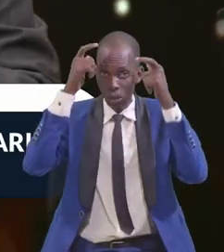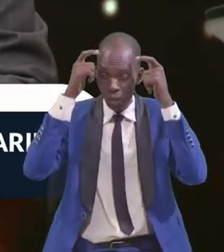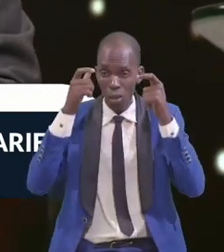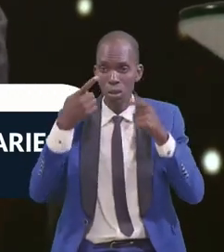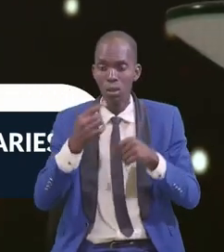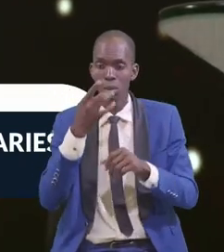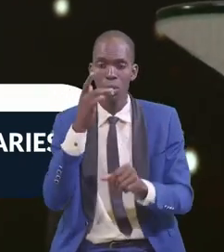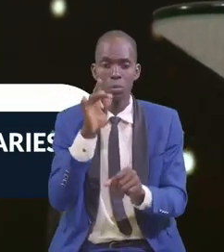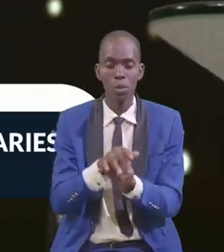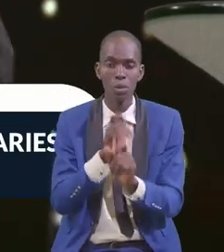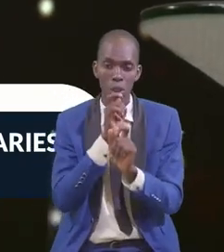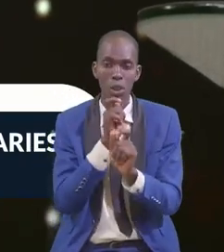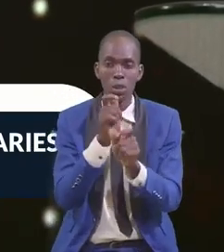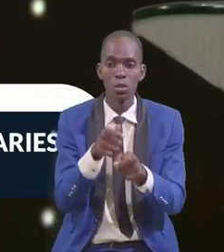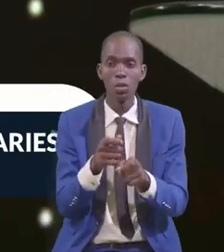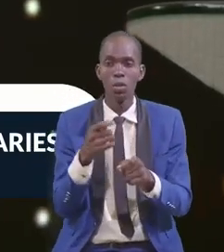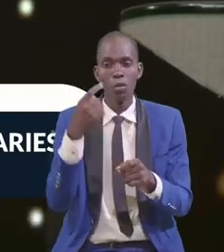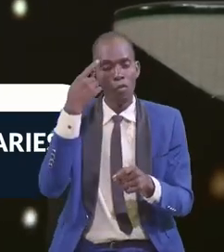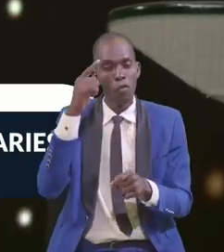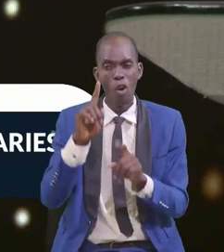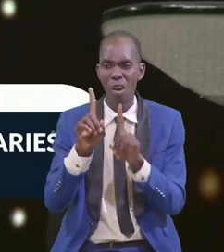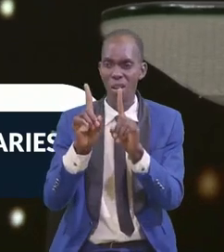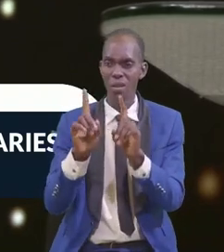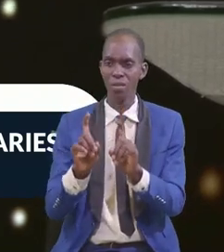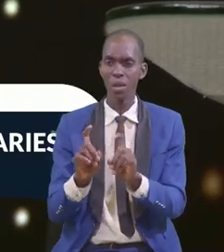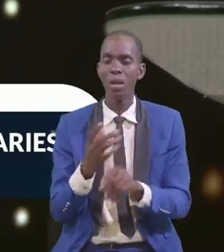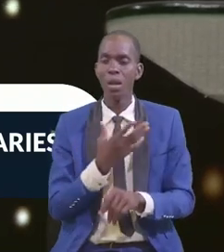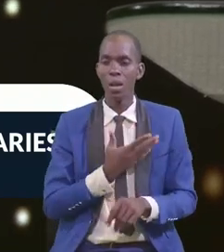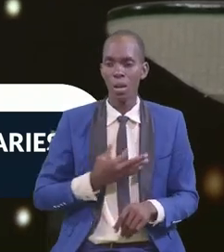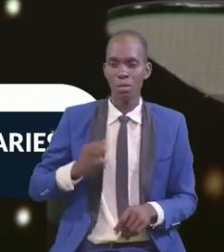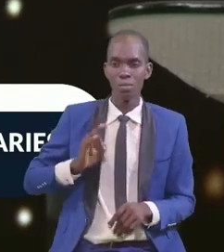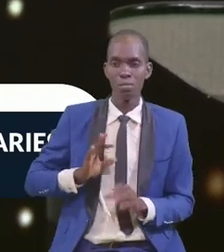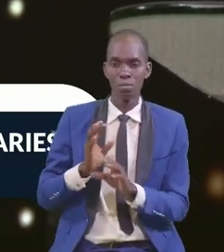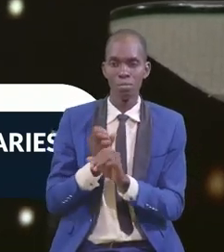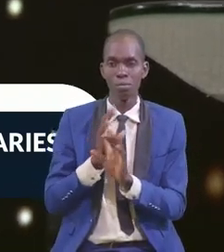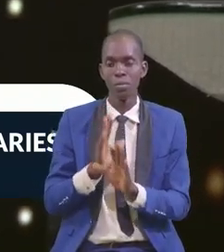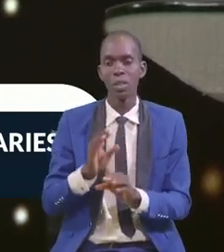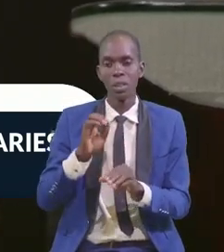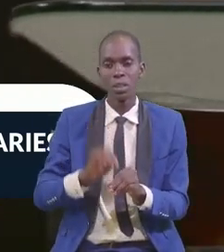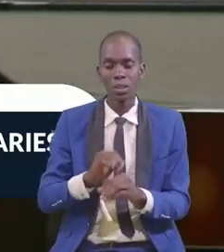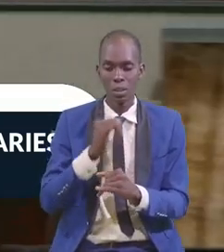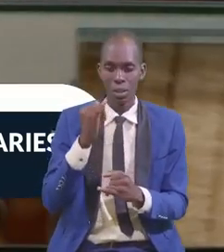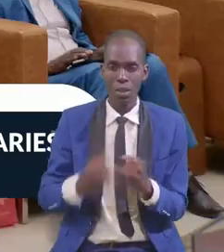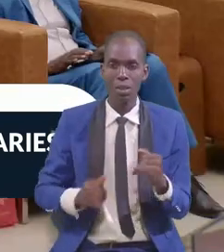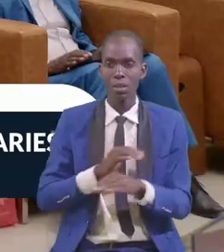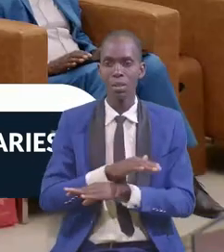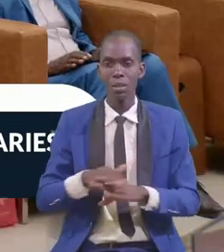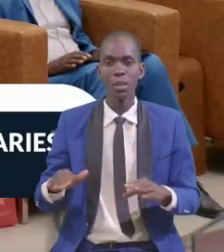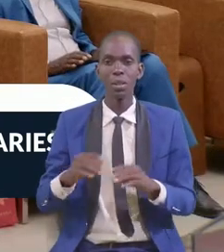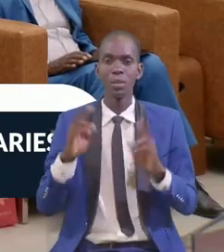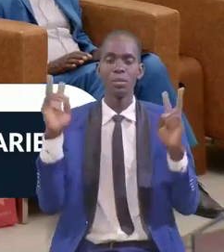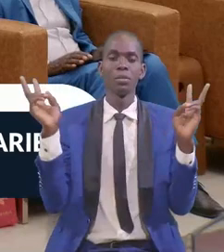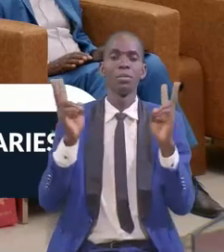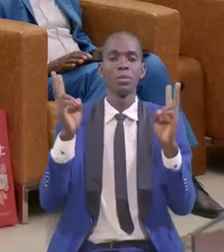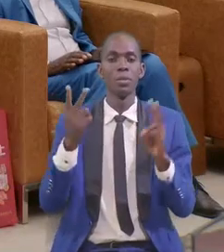promised reward for tried and beneficiaries in endless triumph. Let's look at